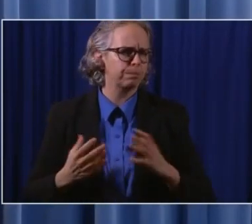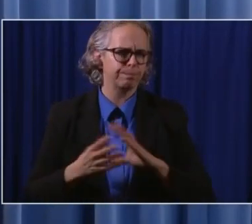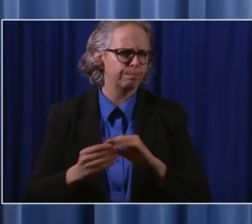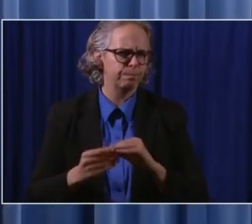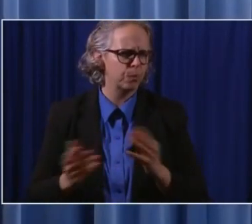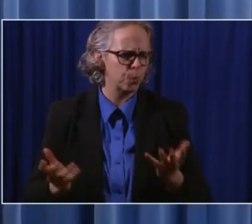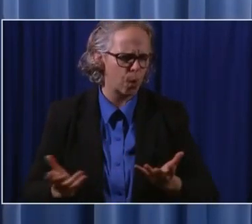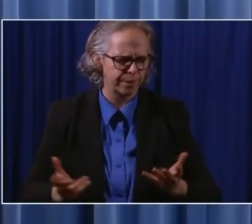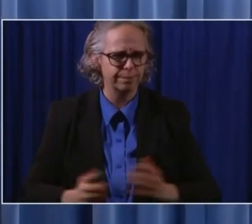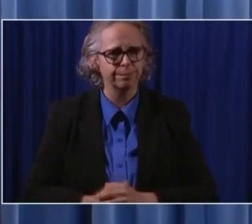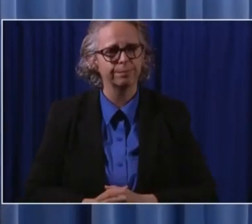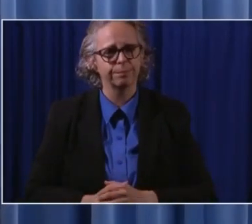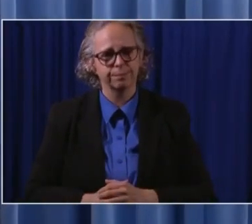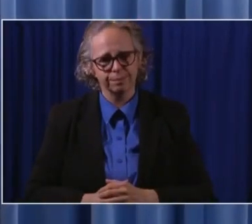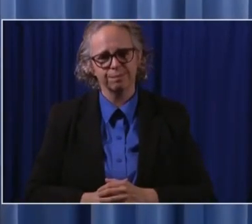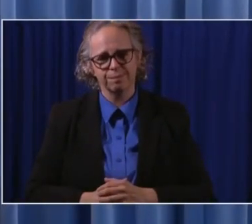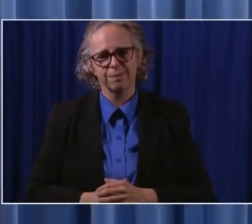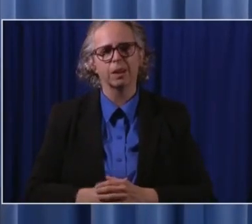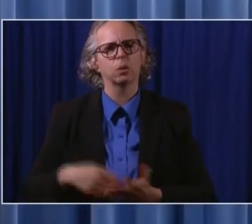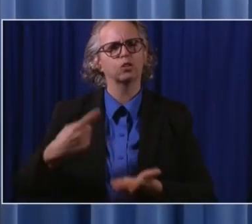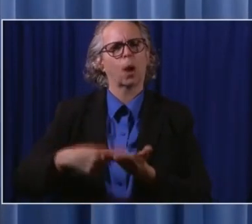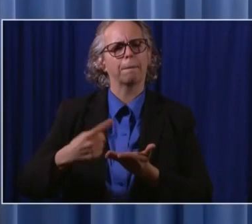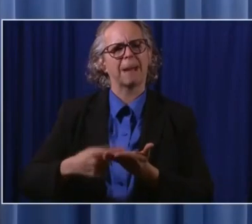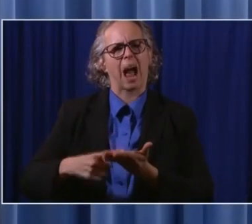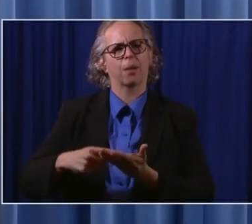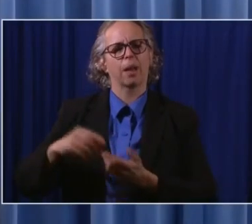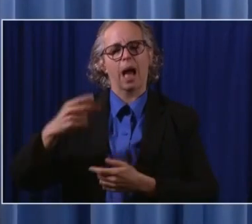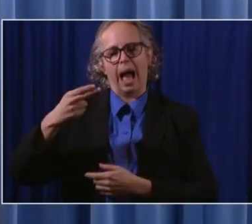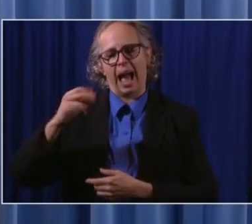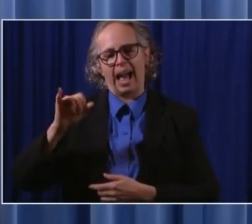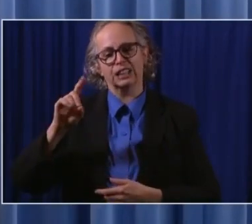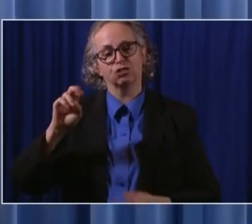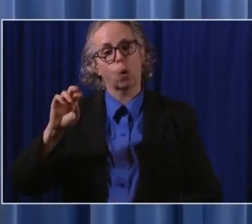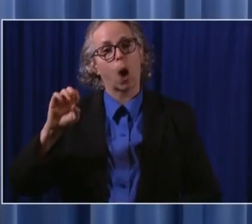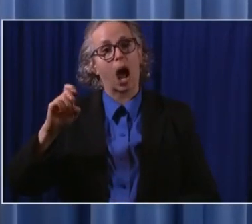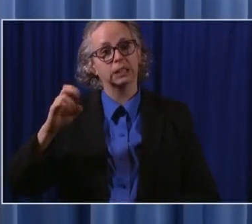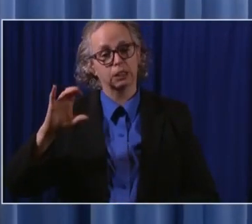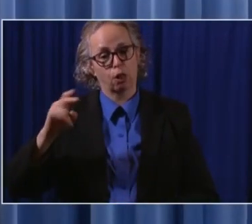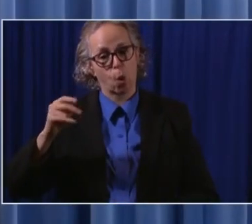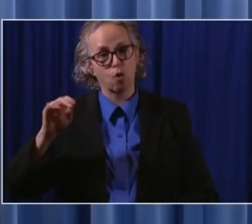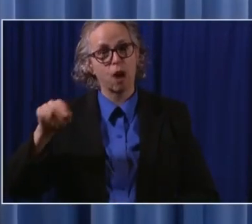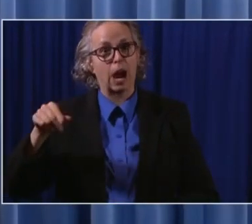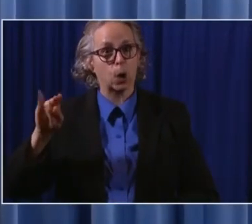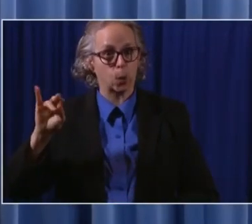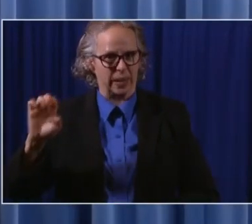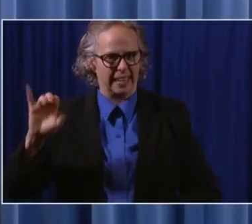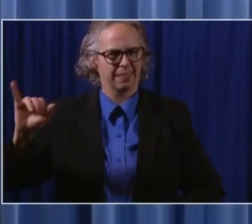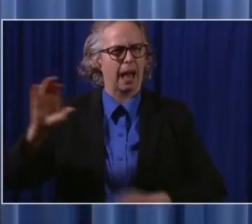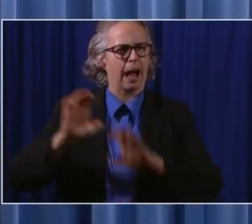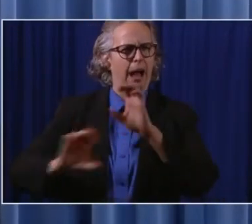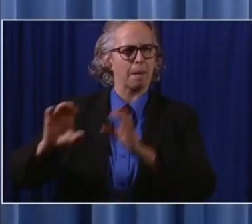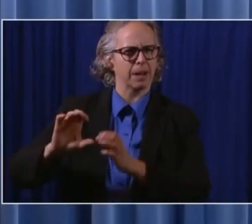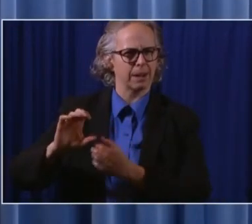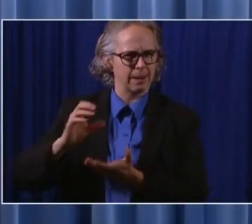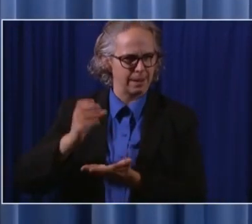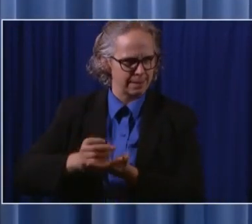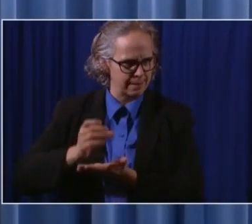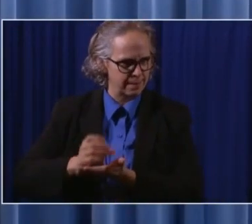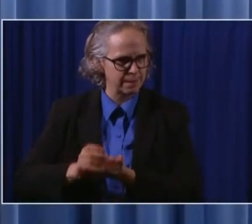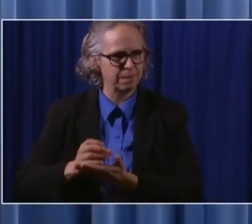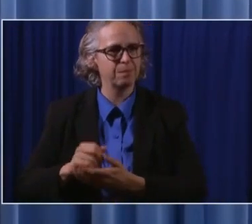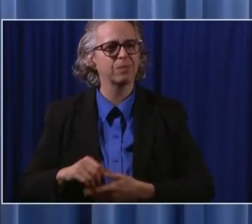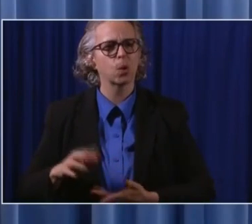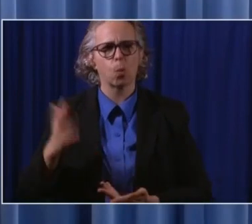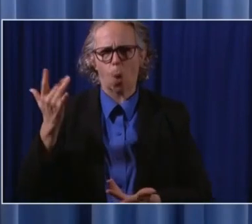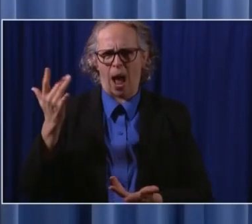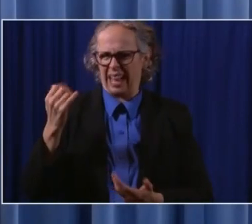with the hydrochloroquine issue. This morning I issued a statement asking